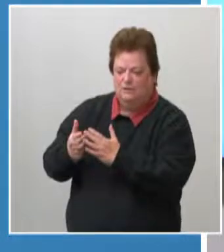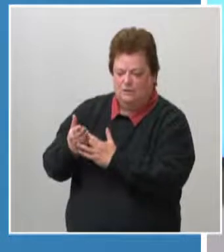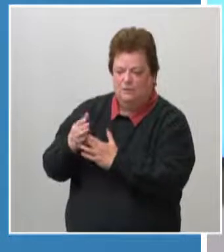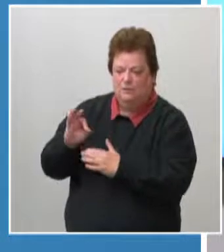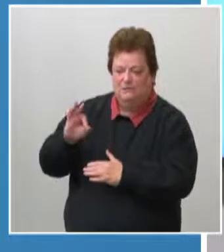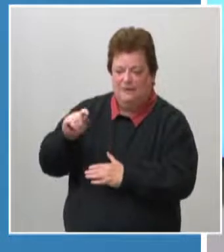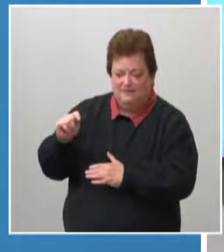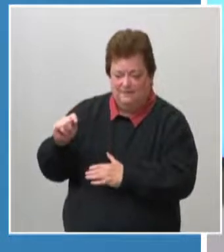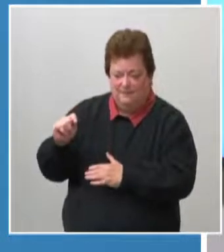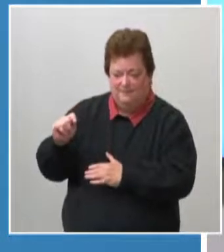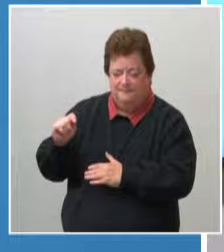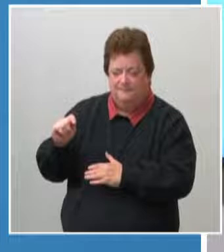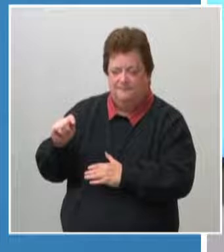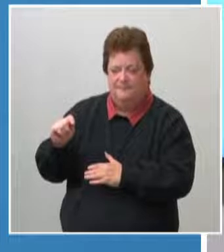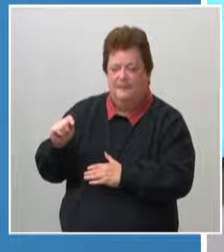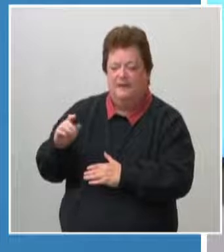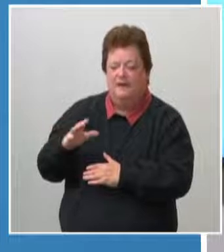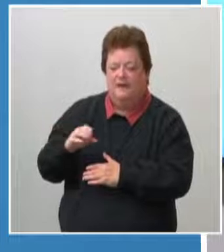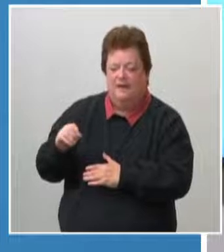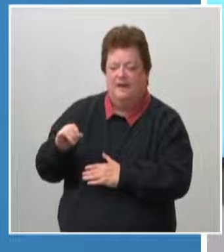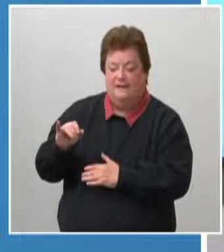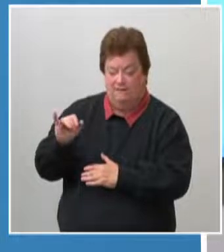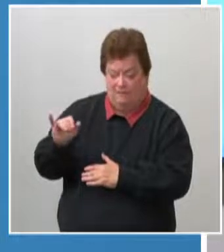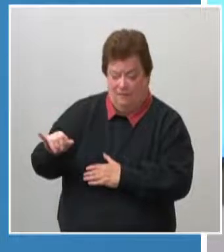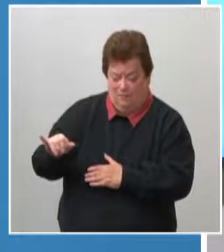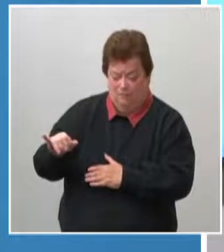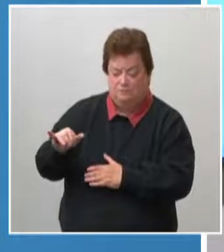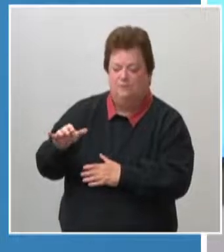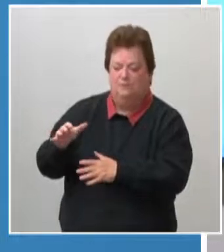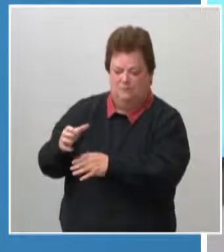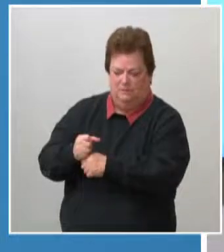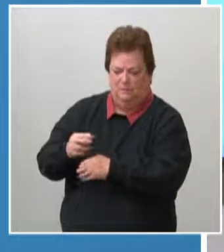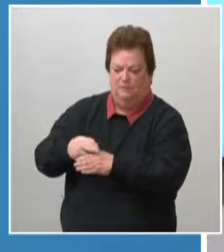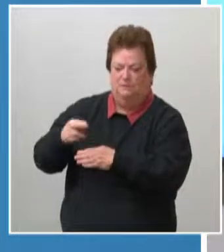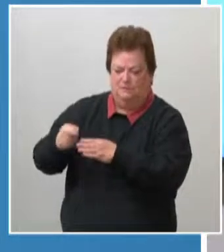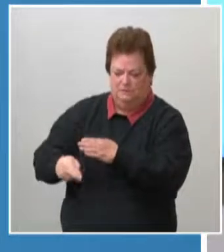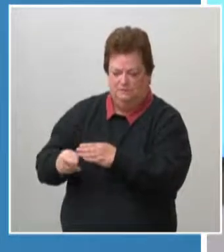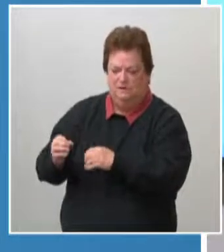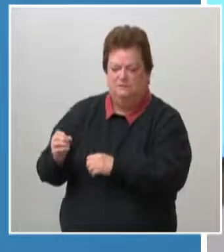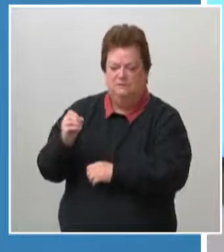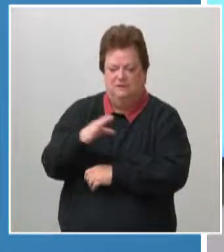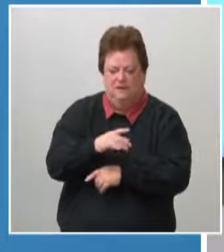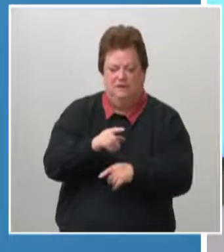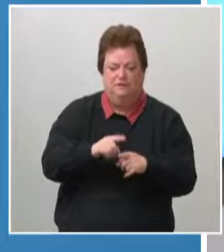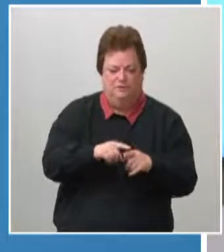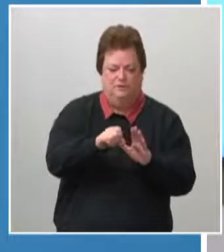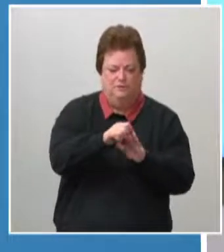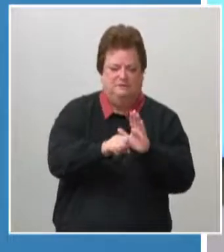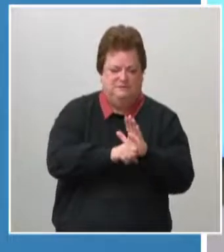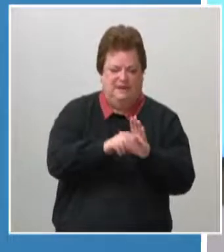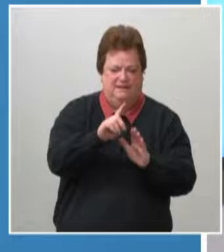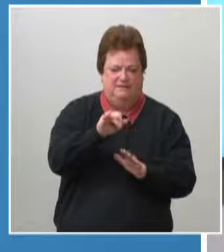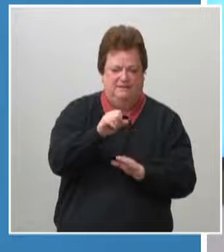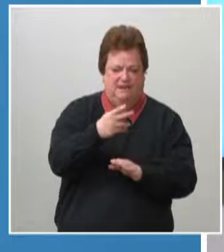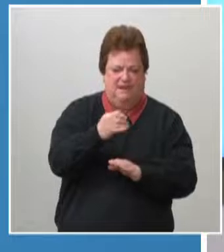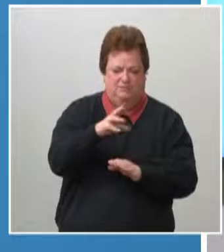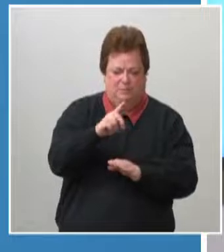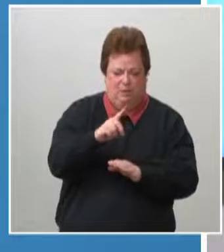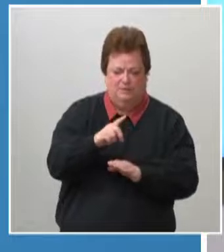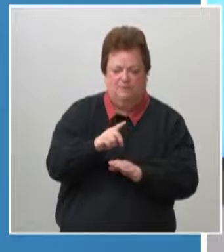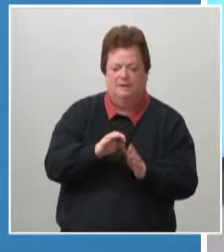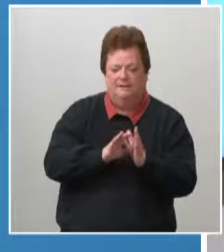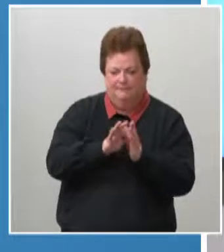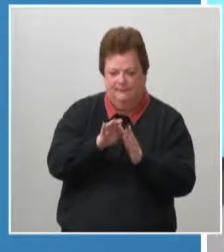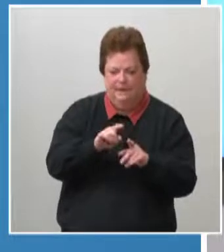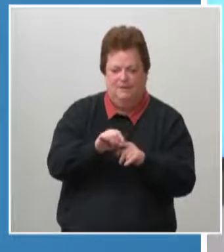FaceTime. And those will be reported directly into the state dashboard and be counted as positive